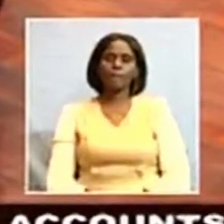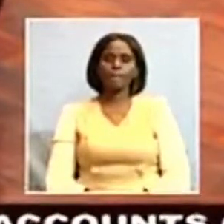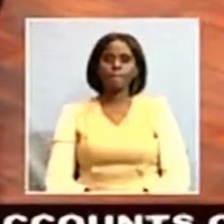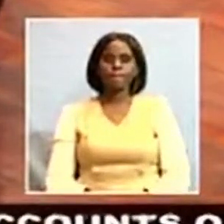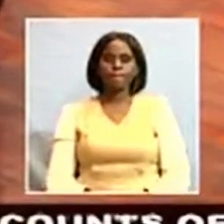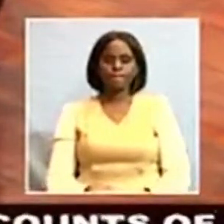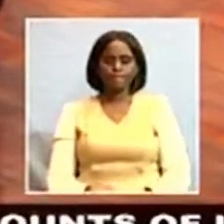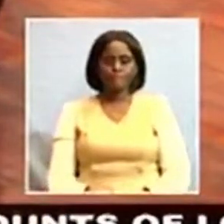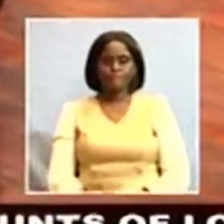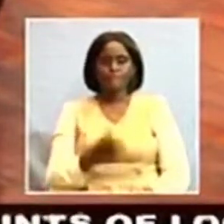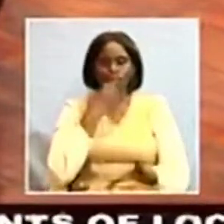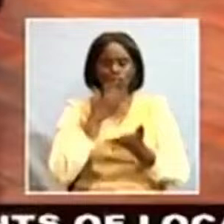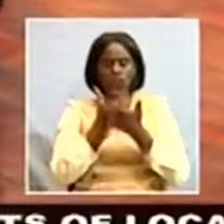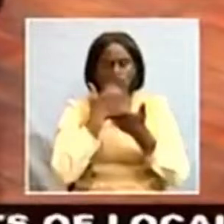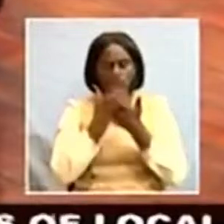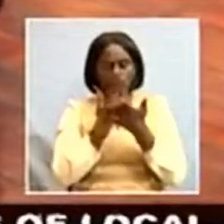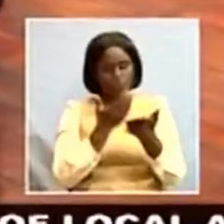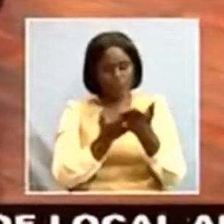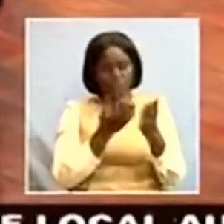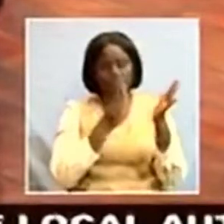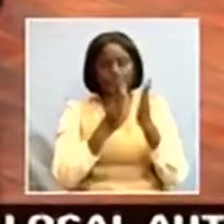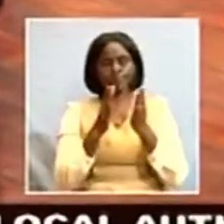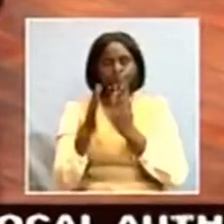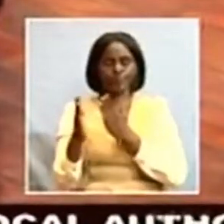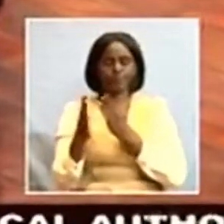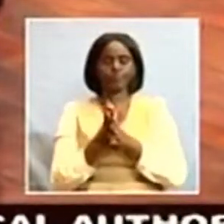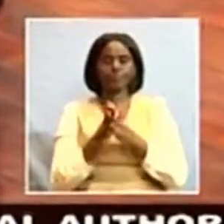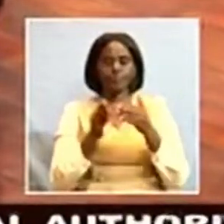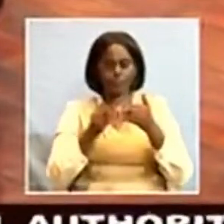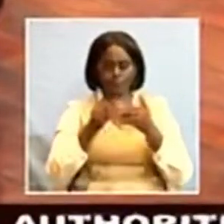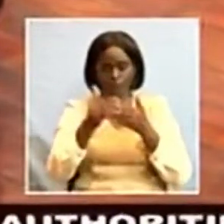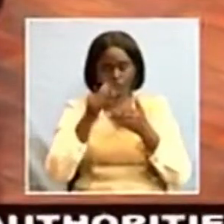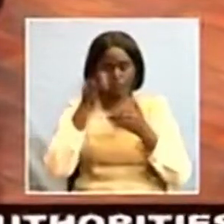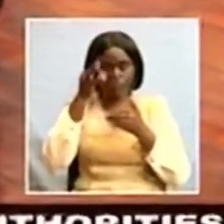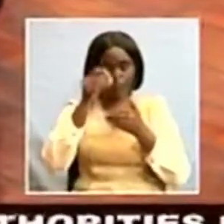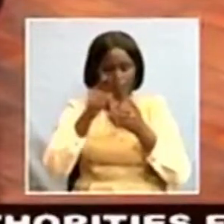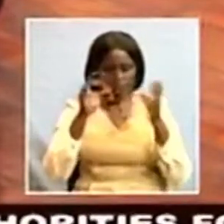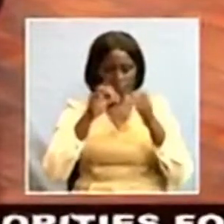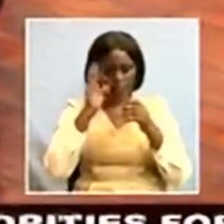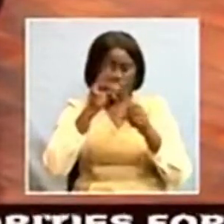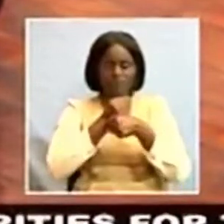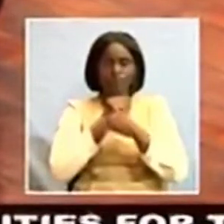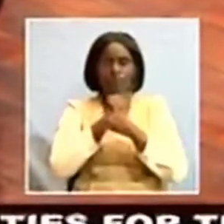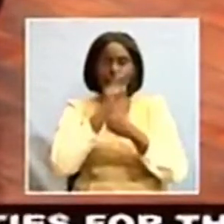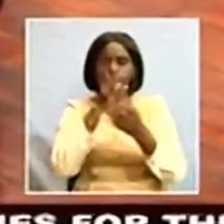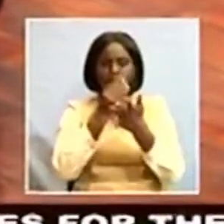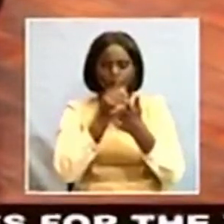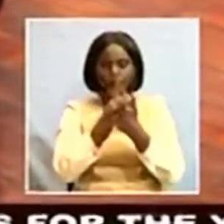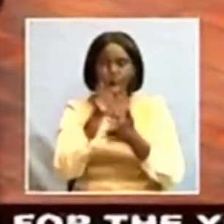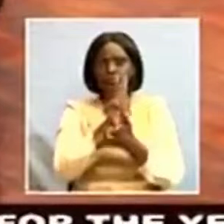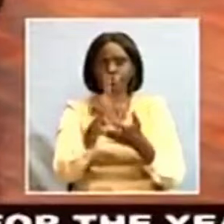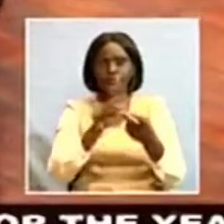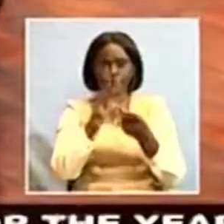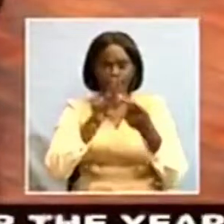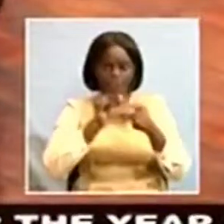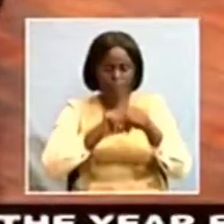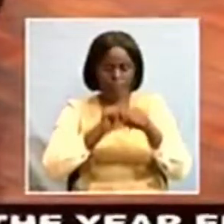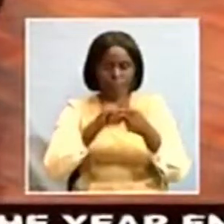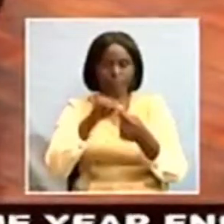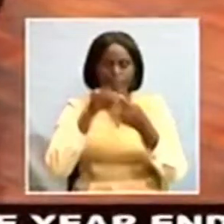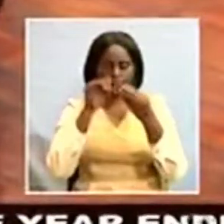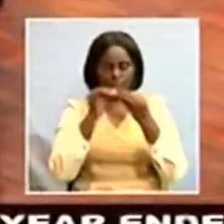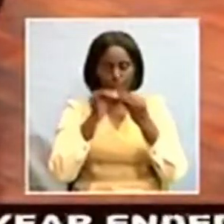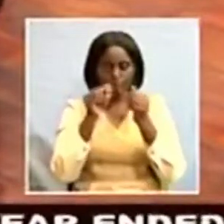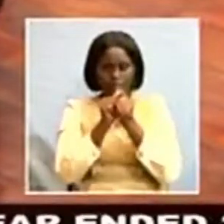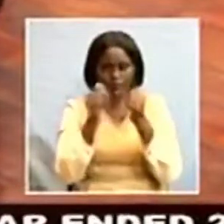for further evidence. Remedial measures. Going forward, the council will ensure that funds are spent on time, especially with